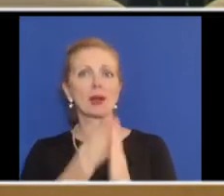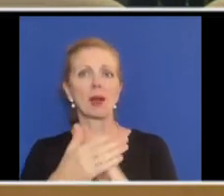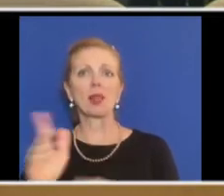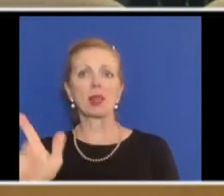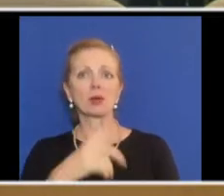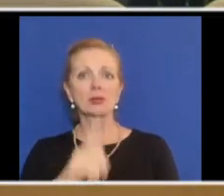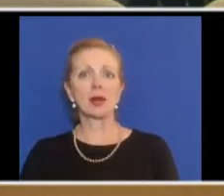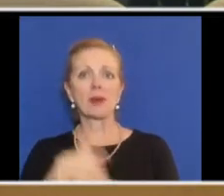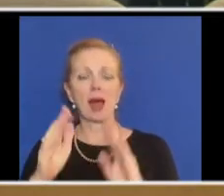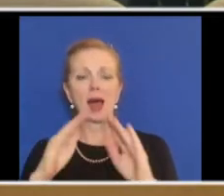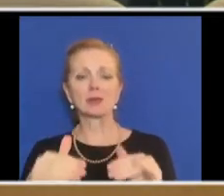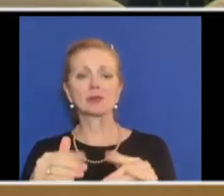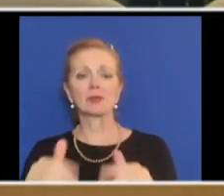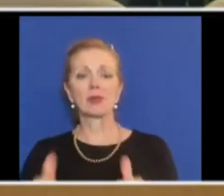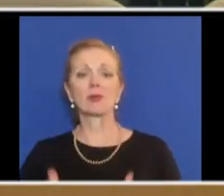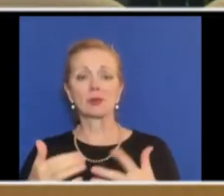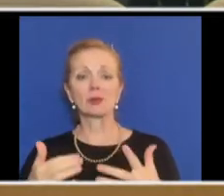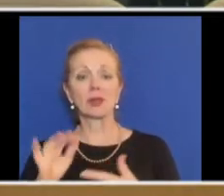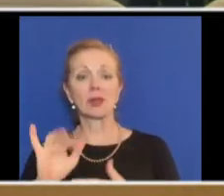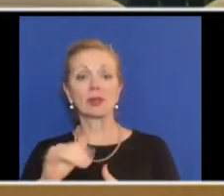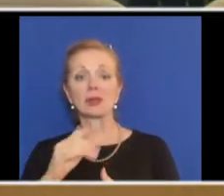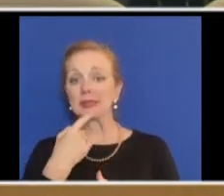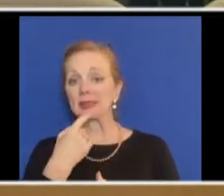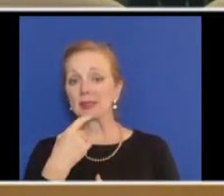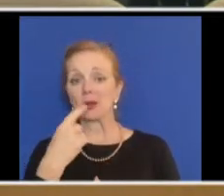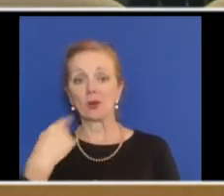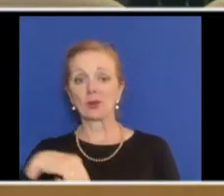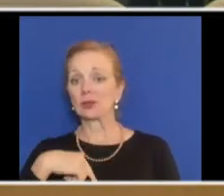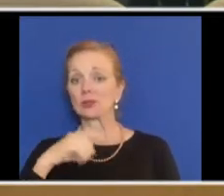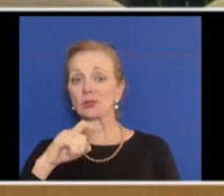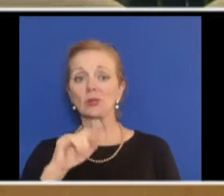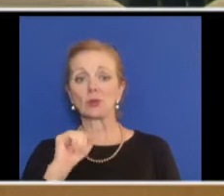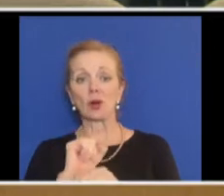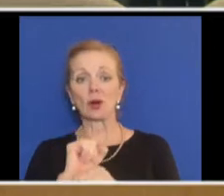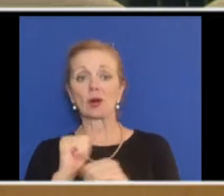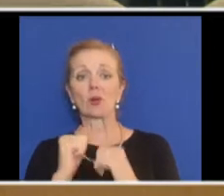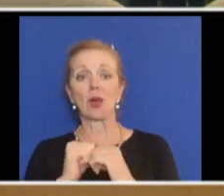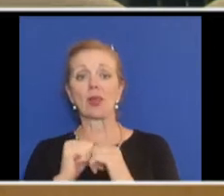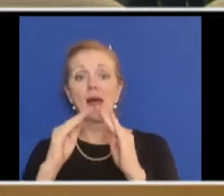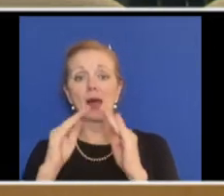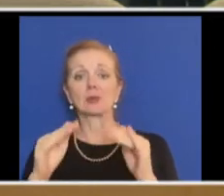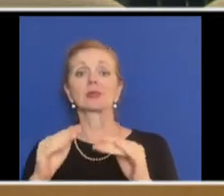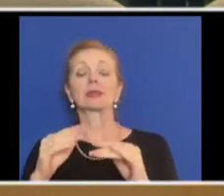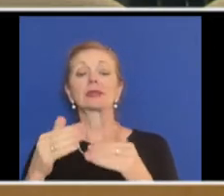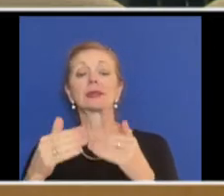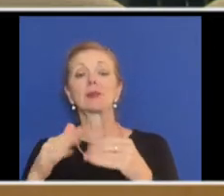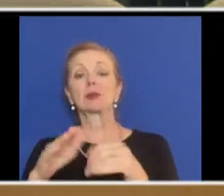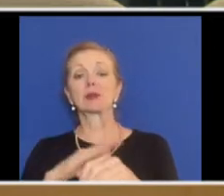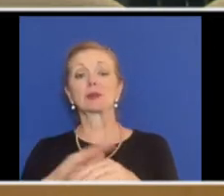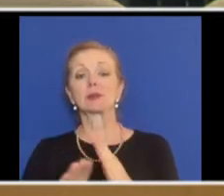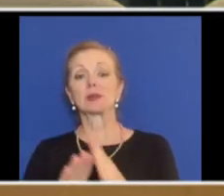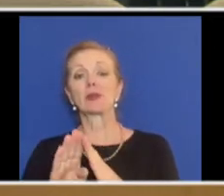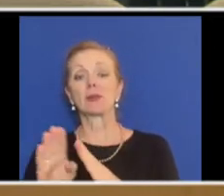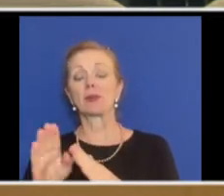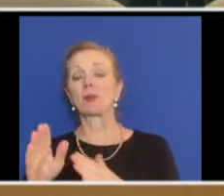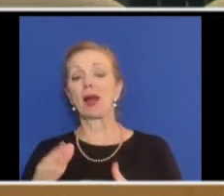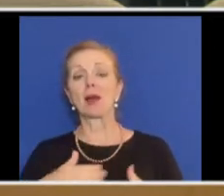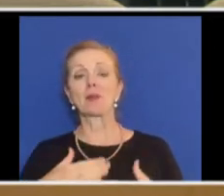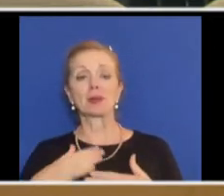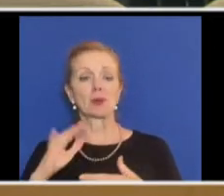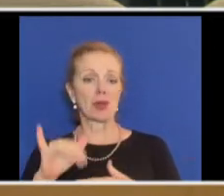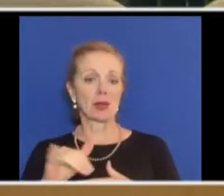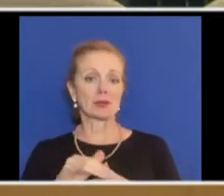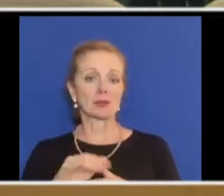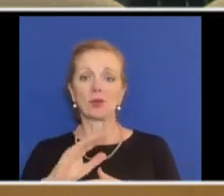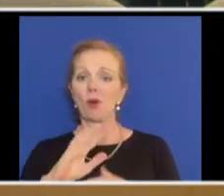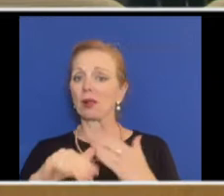Mr Patton actually raised that issue with us and said we should we should work with housing neighborhood development to make sure that's communicated and we're happy to do that so I'll